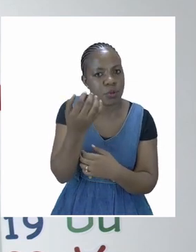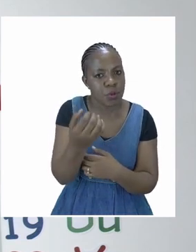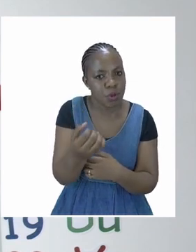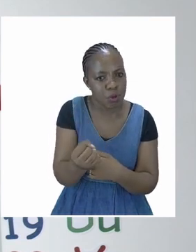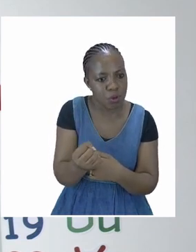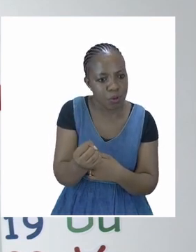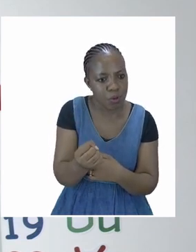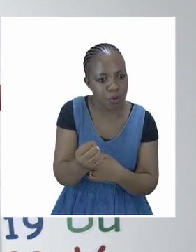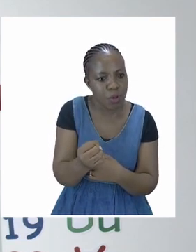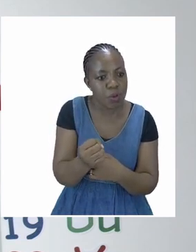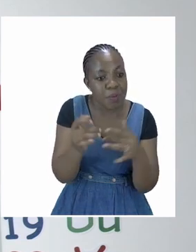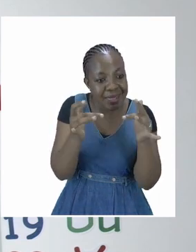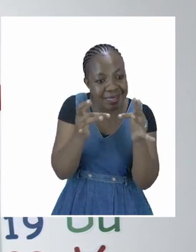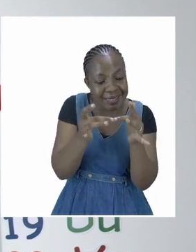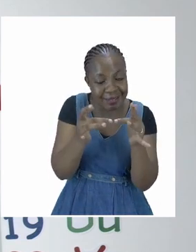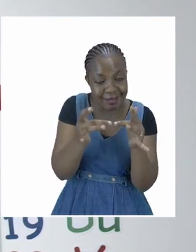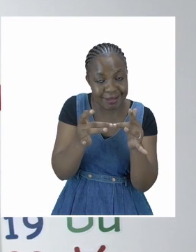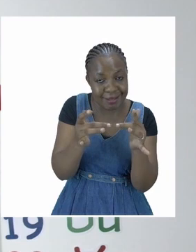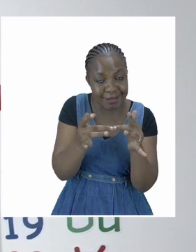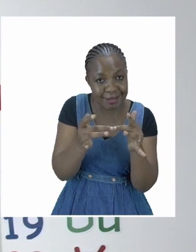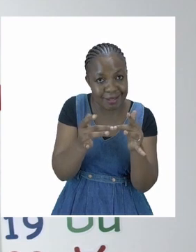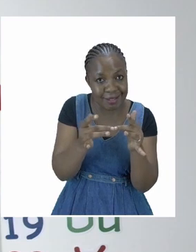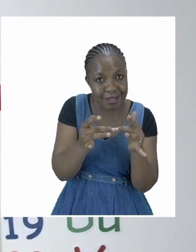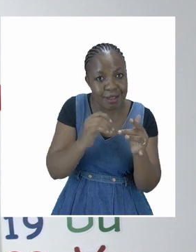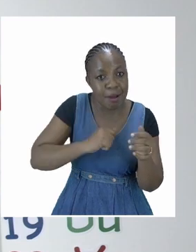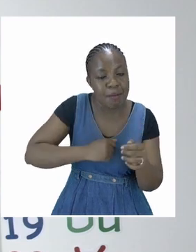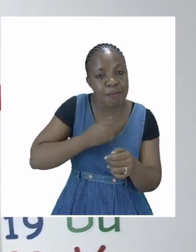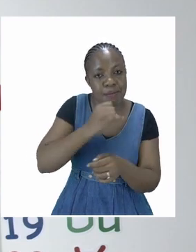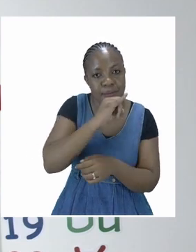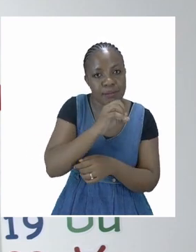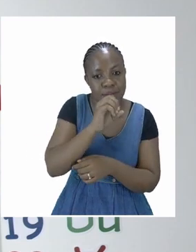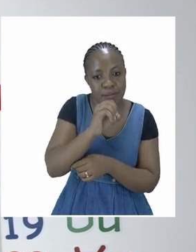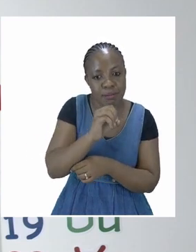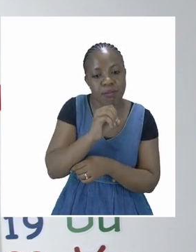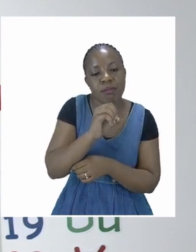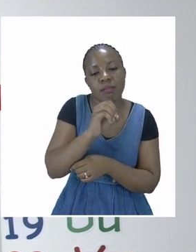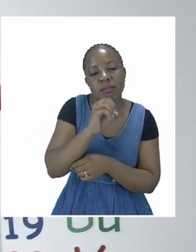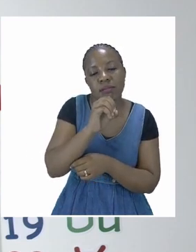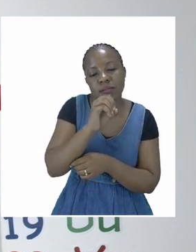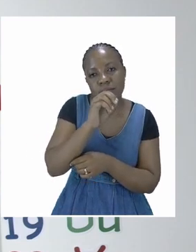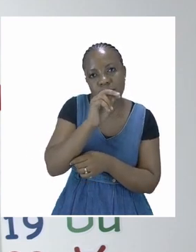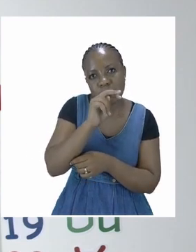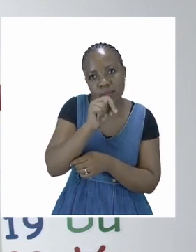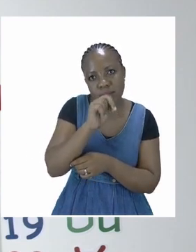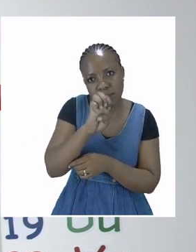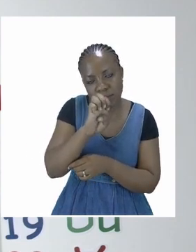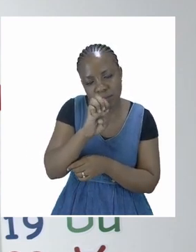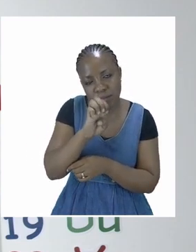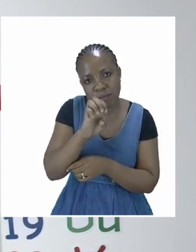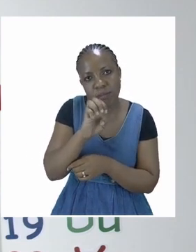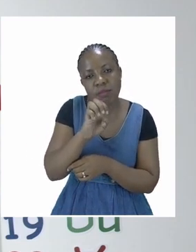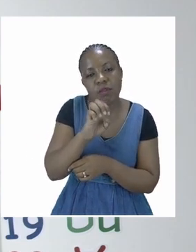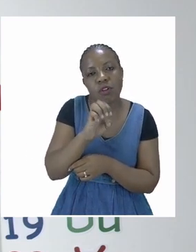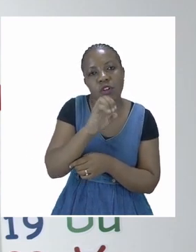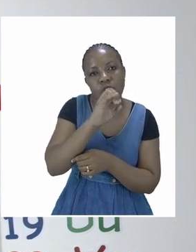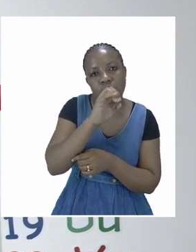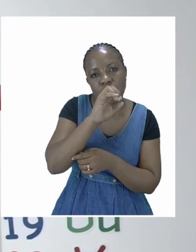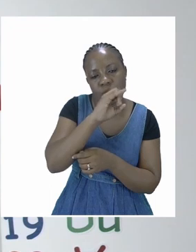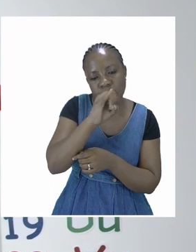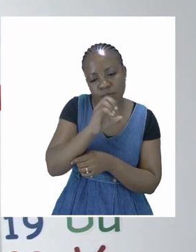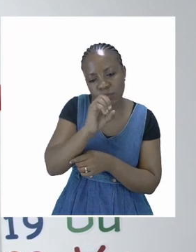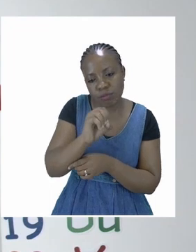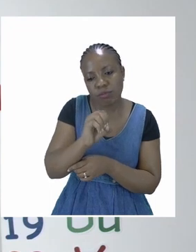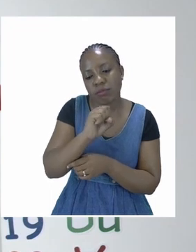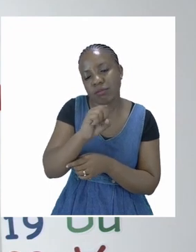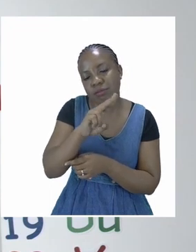our online platforms, MyZone and Zoshi Facebook pages, and in addition,